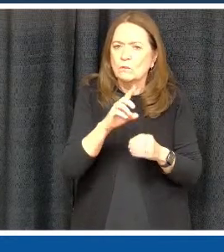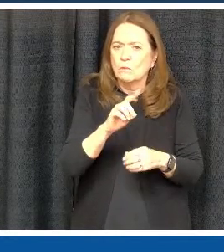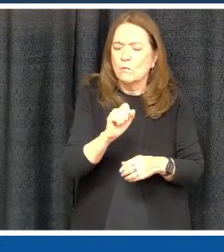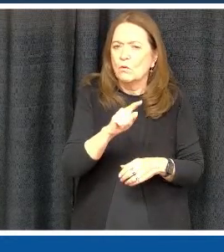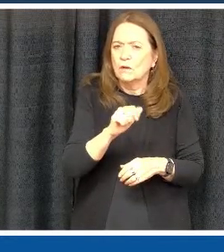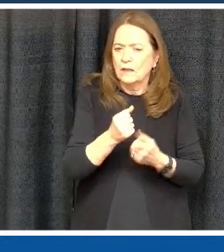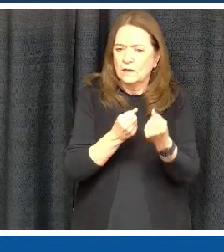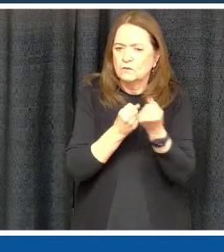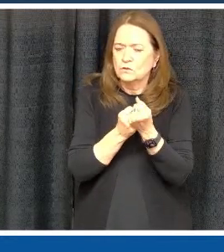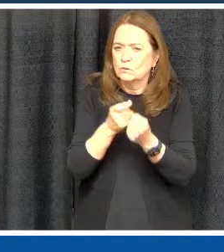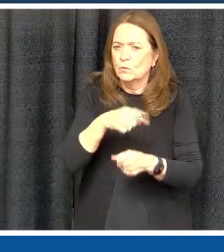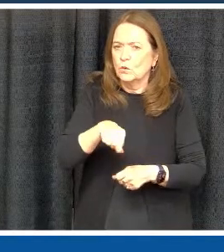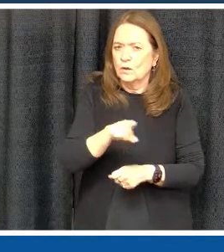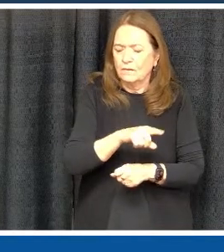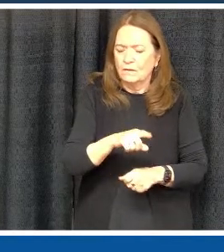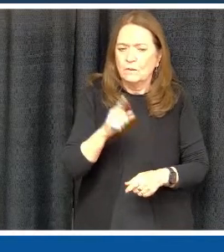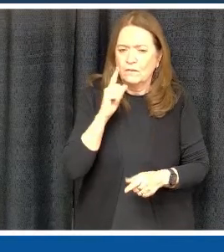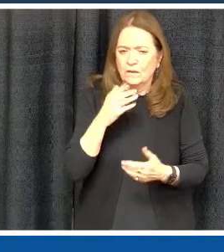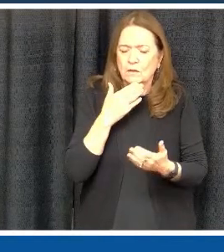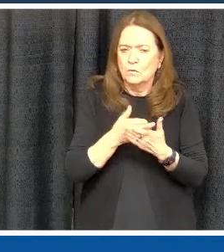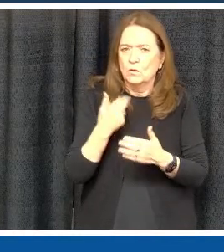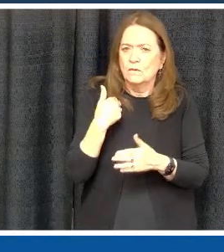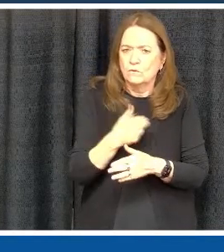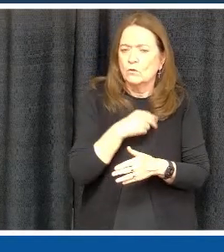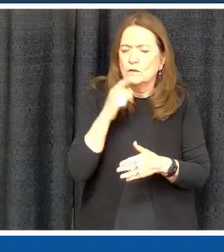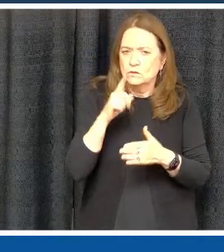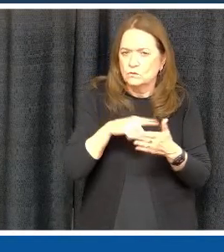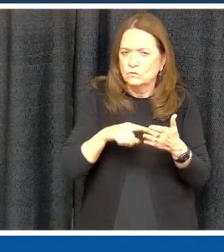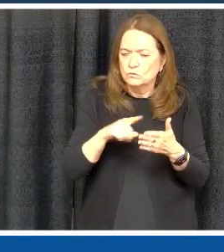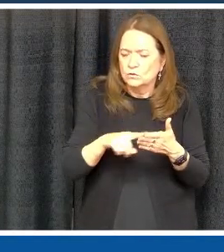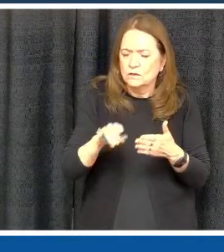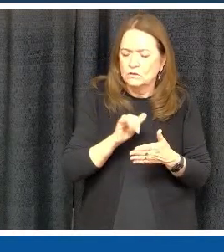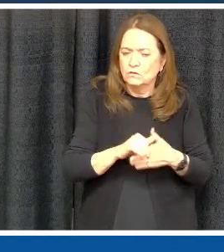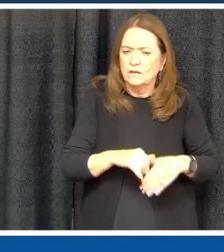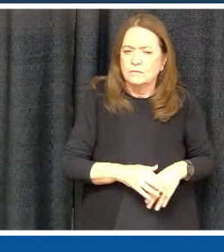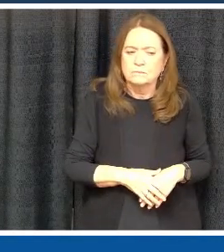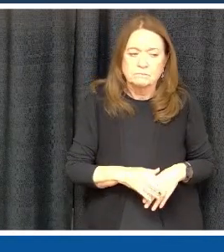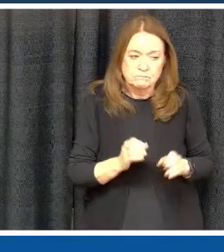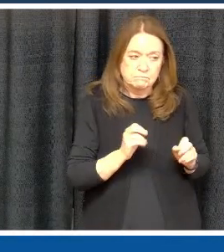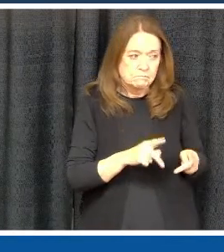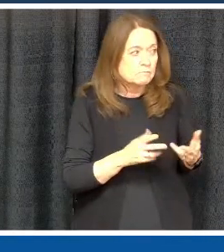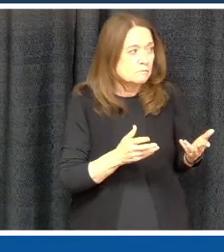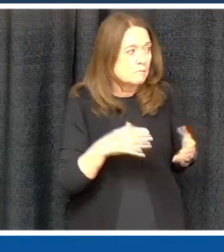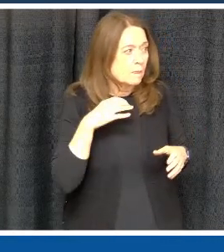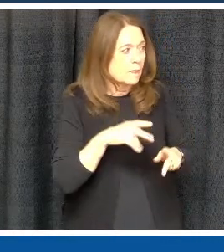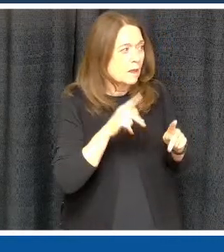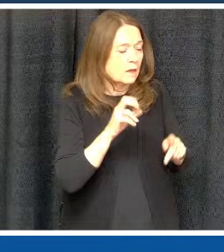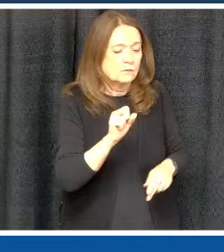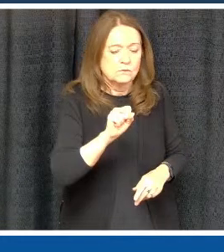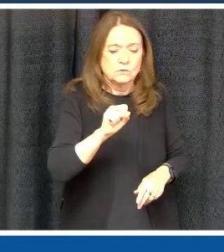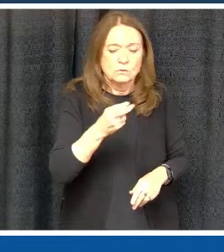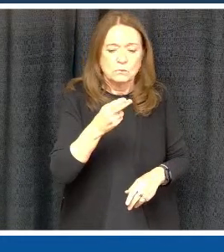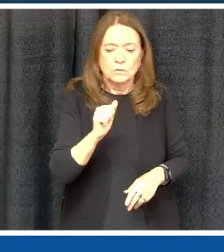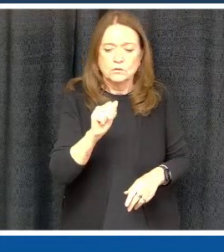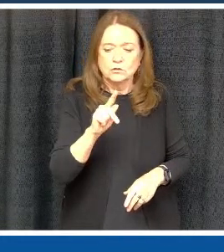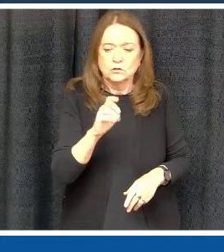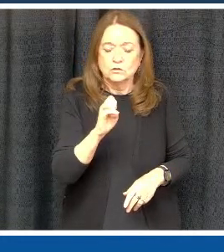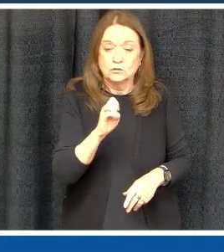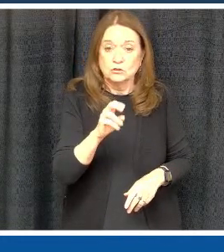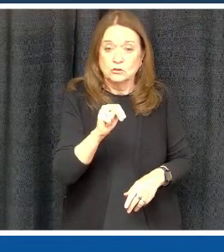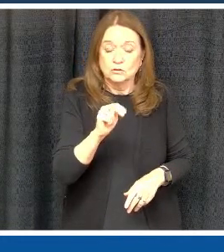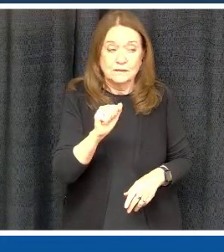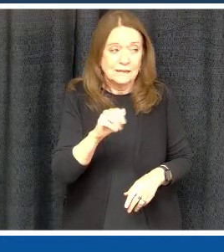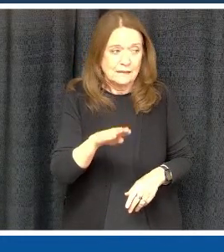and I think it'd be a good thing for us to look into. Okay. Councilperson Shekina, you have a question or a comment?